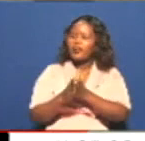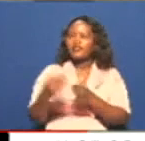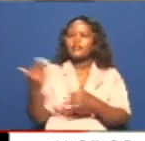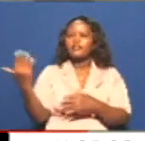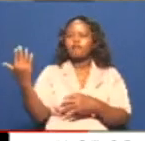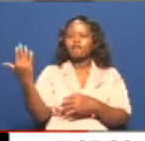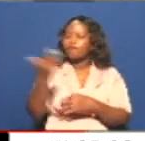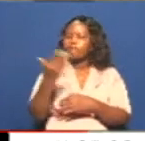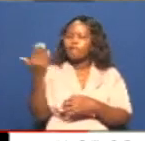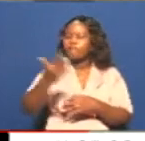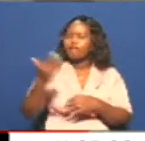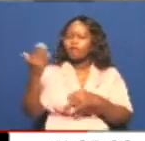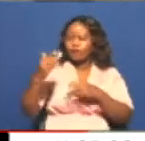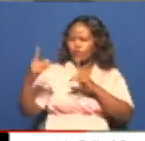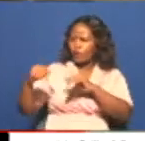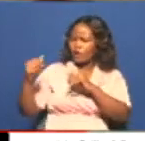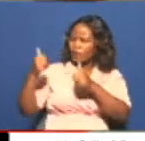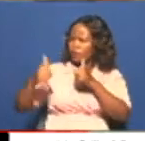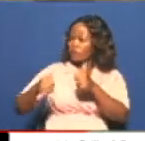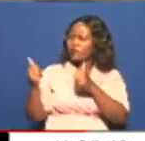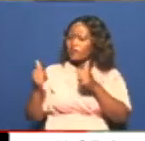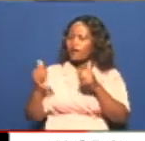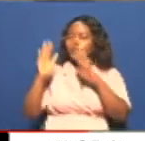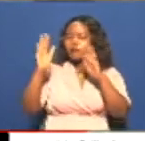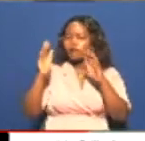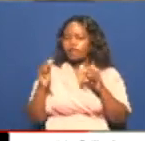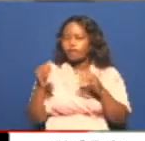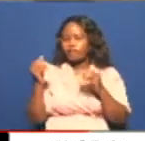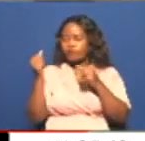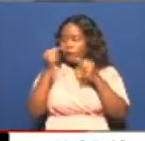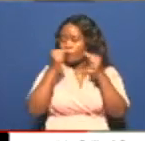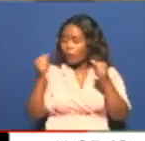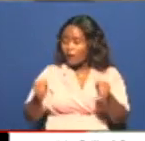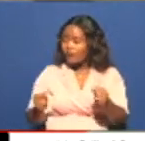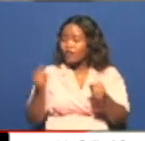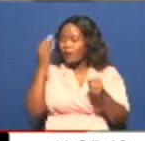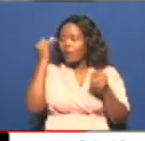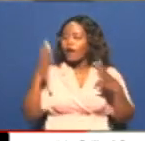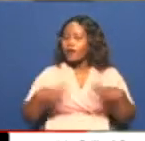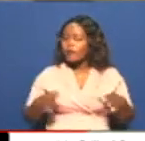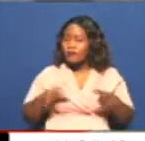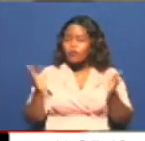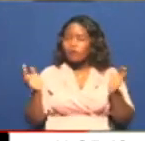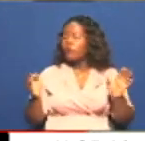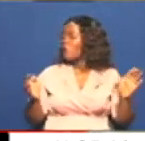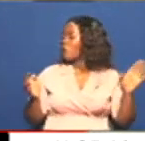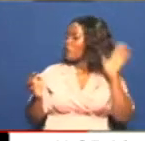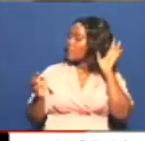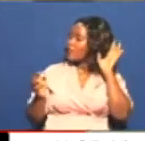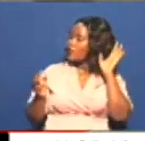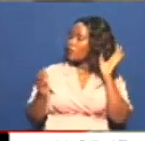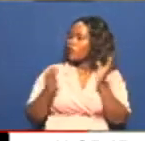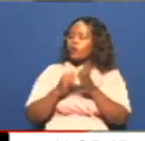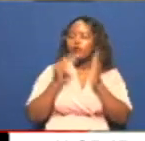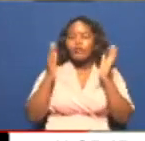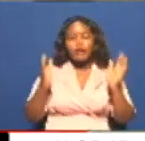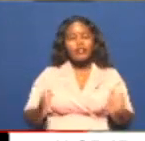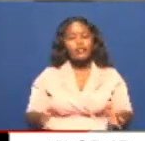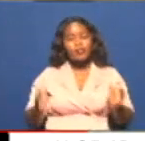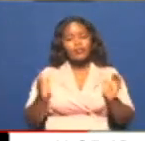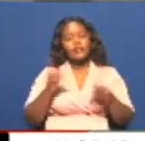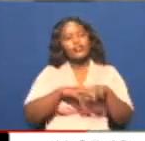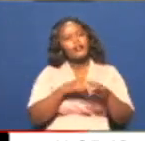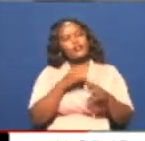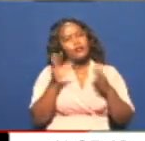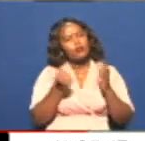and these statements are very powerful because the people down there listen to their leaders, And when these leaders take the podium and speak those things,